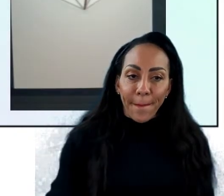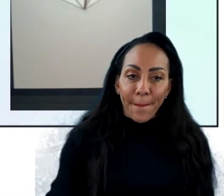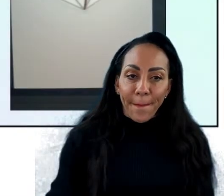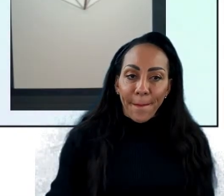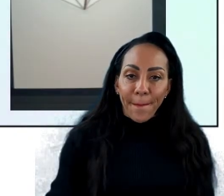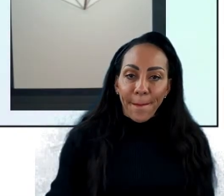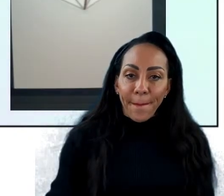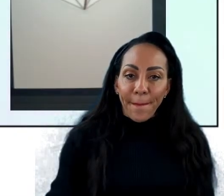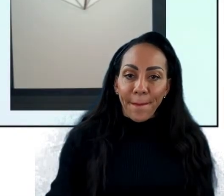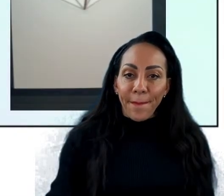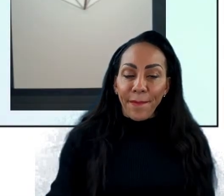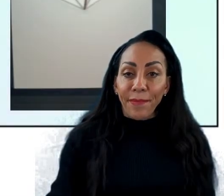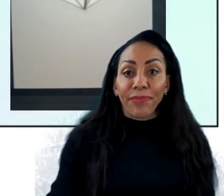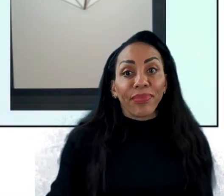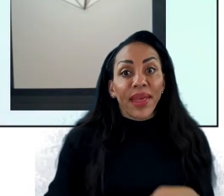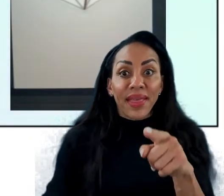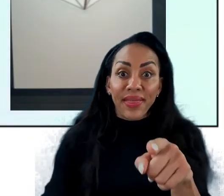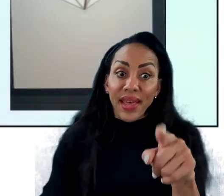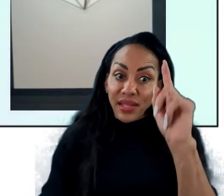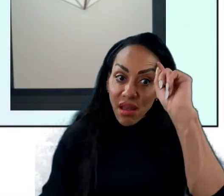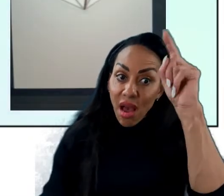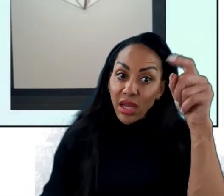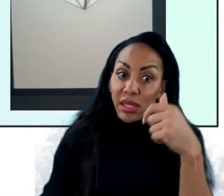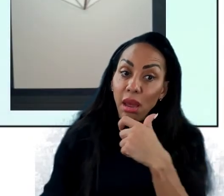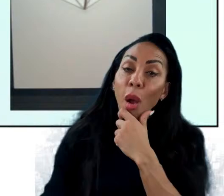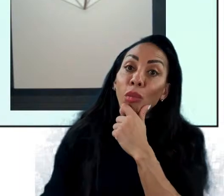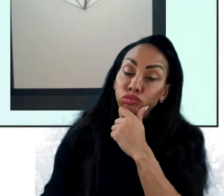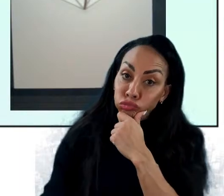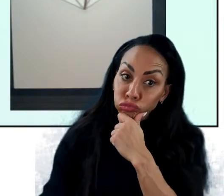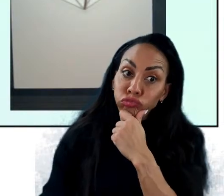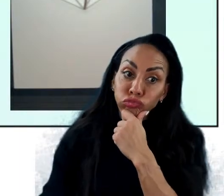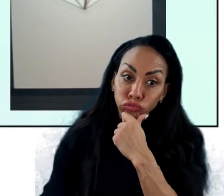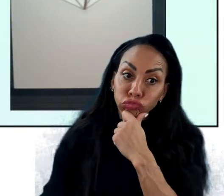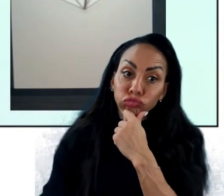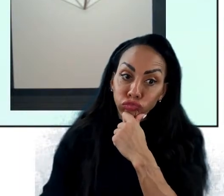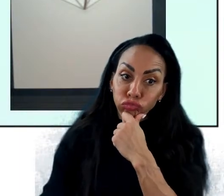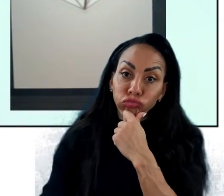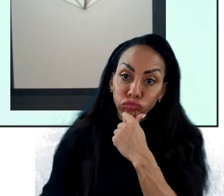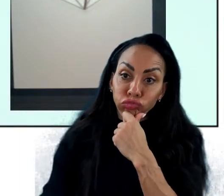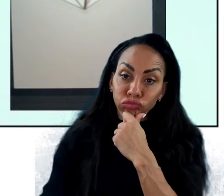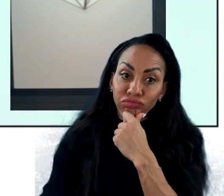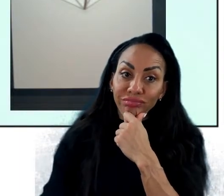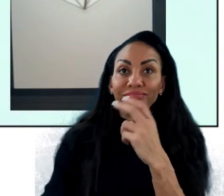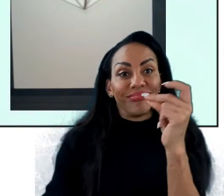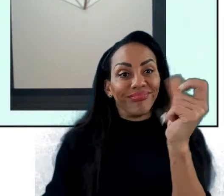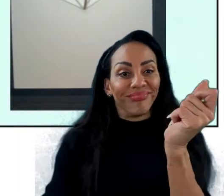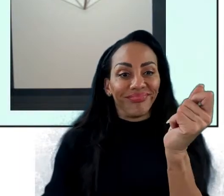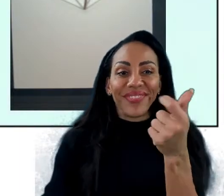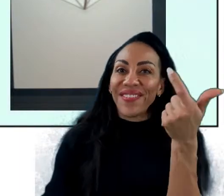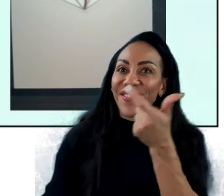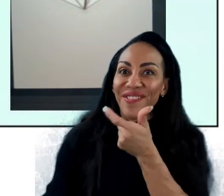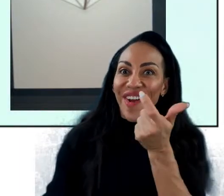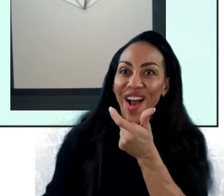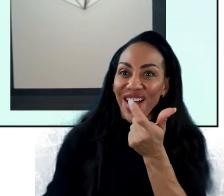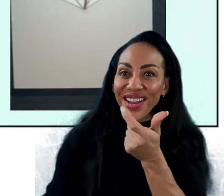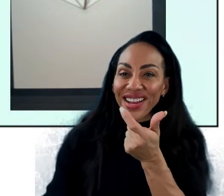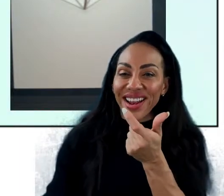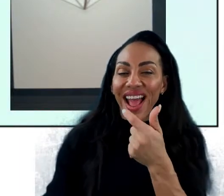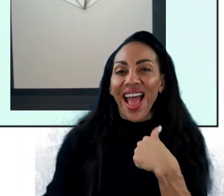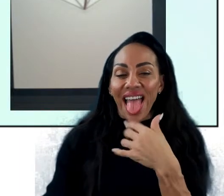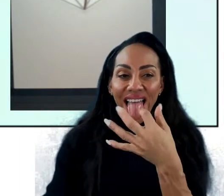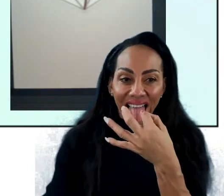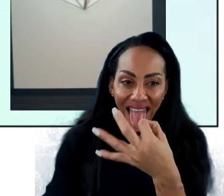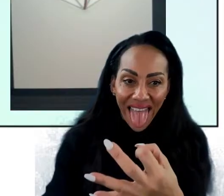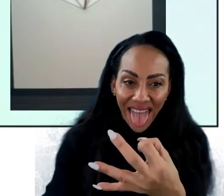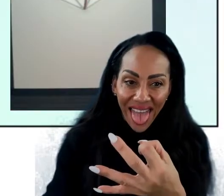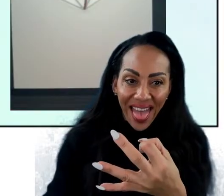So this idea really stuck out. It was immediately fun to play with, and it really captured the elements that had